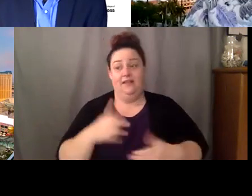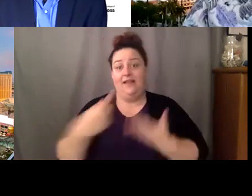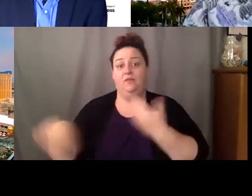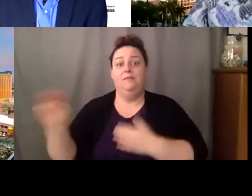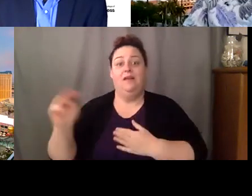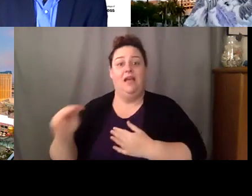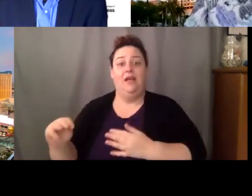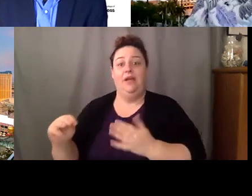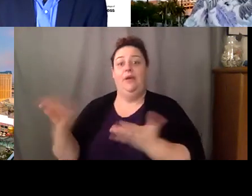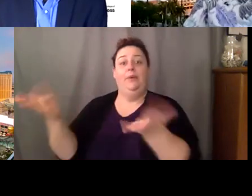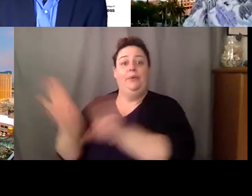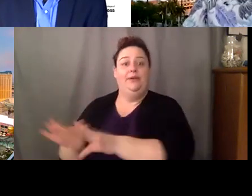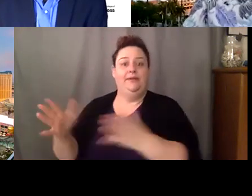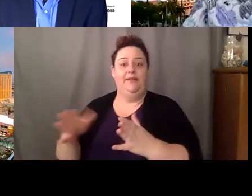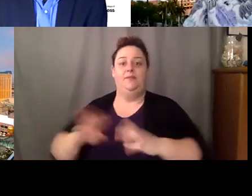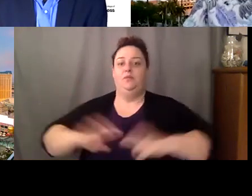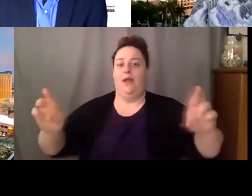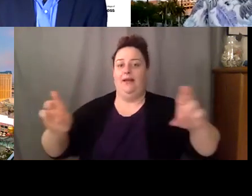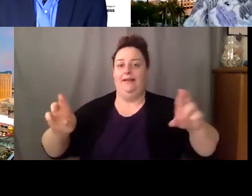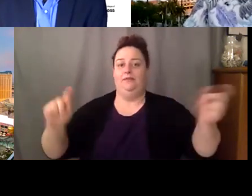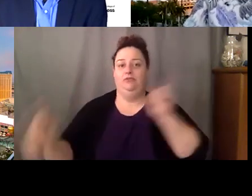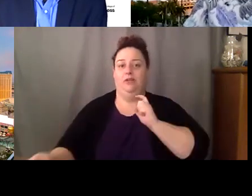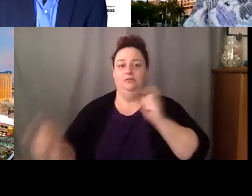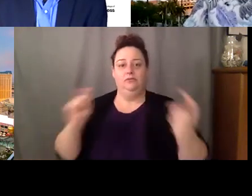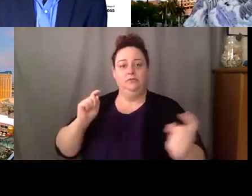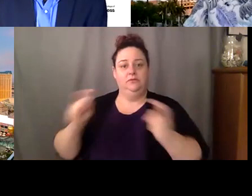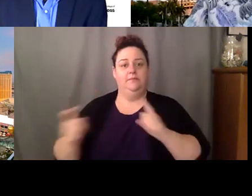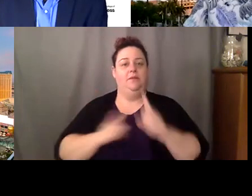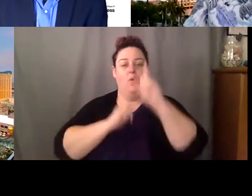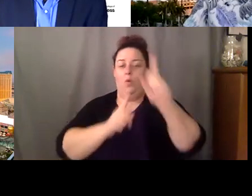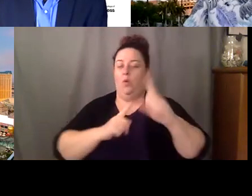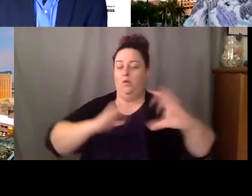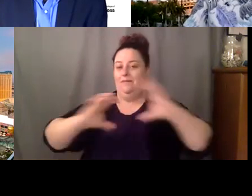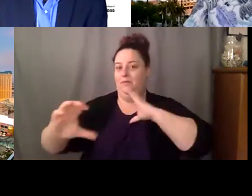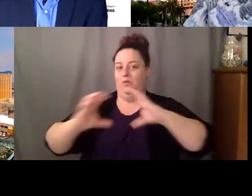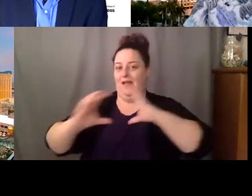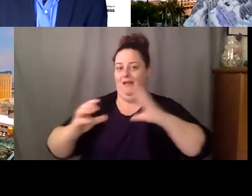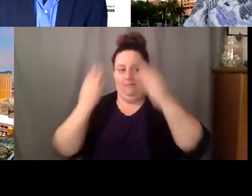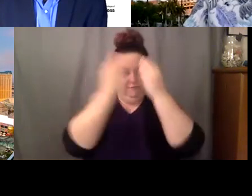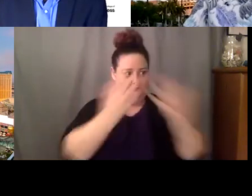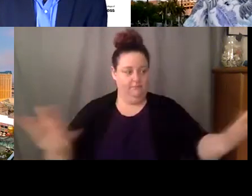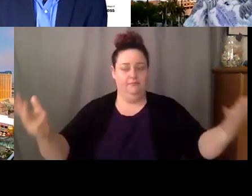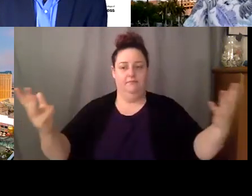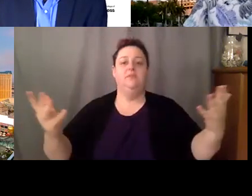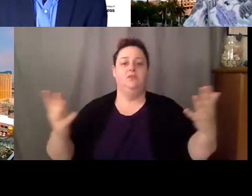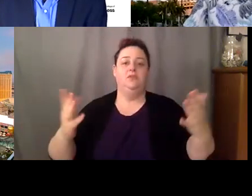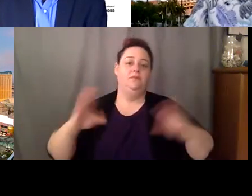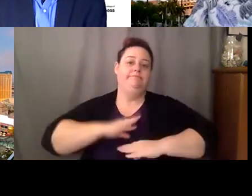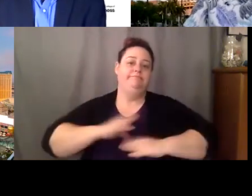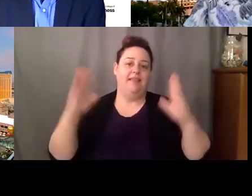could be crickets. So you have to be able to adapt, but communicate those changes so that the expectations can be met.